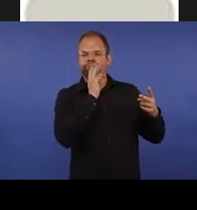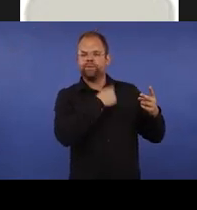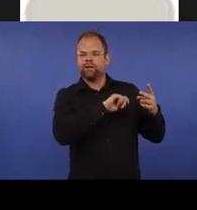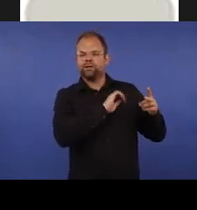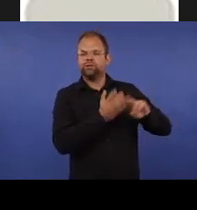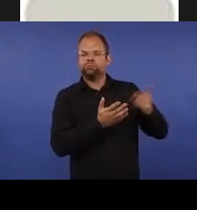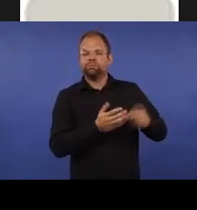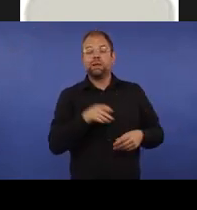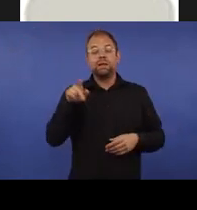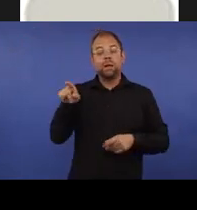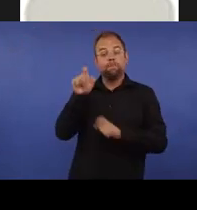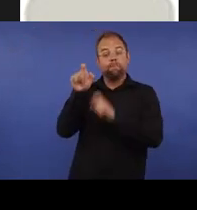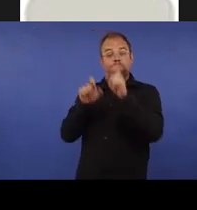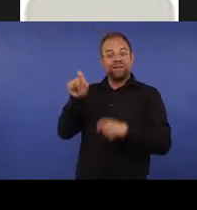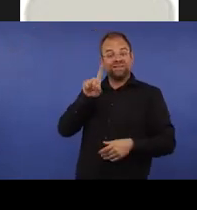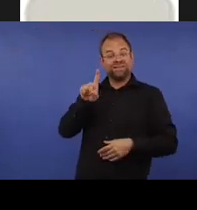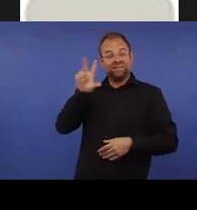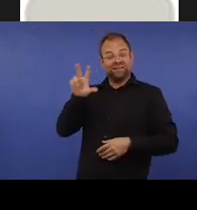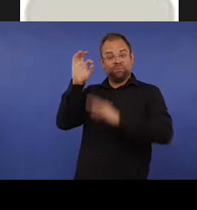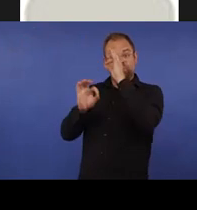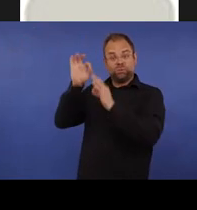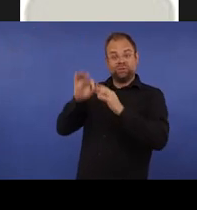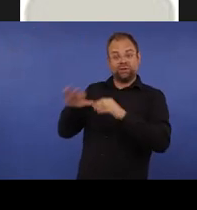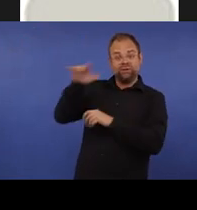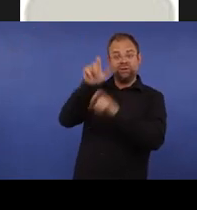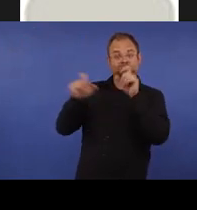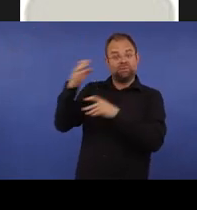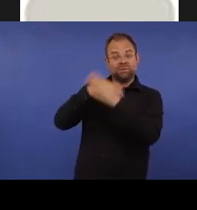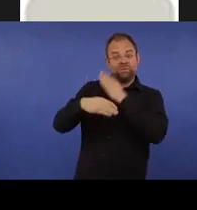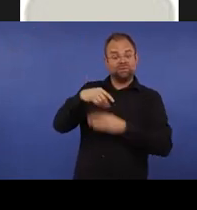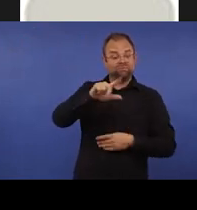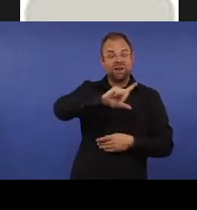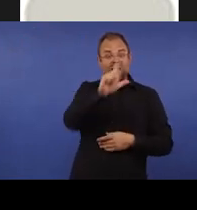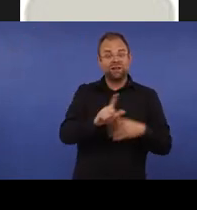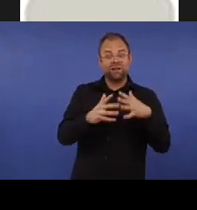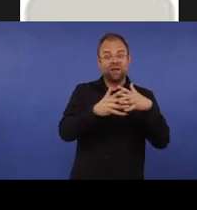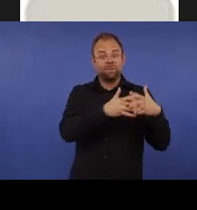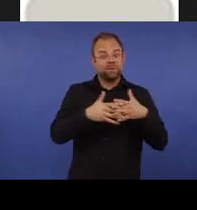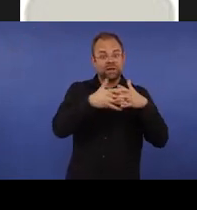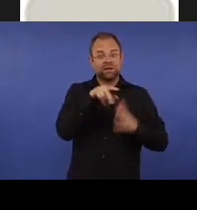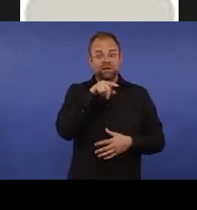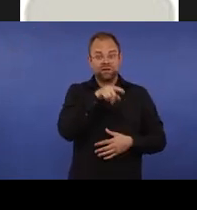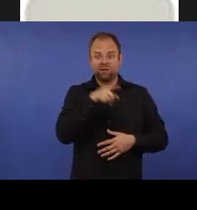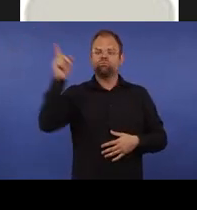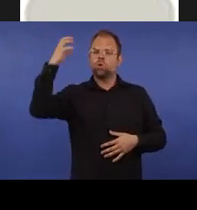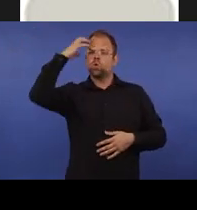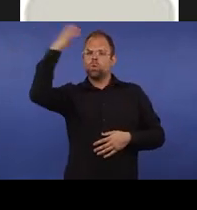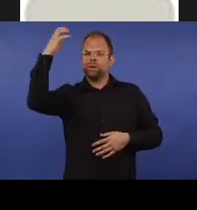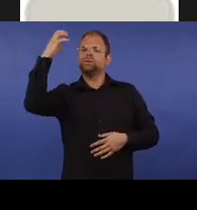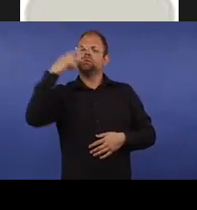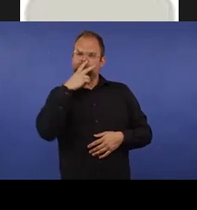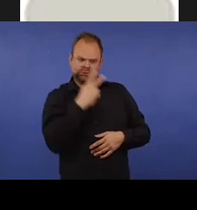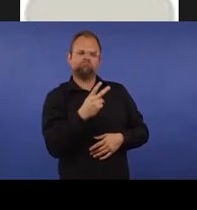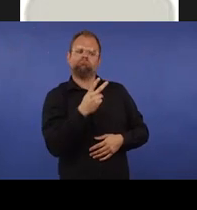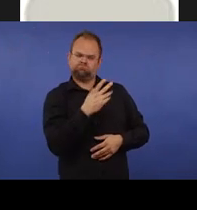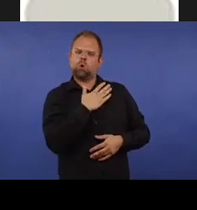for decision making or the personal assistance services, both which are of utmost importance for the people with disabilities